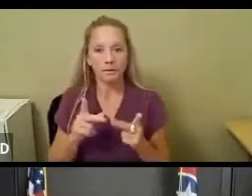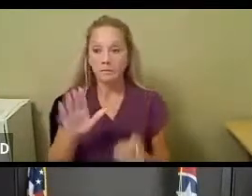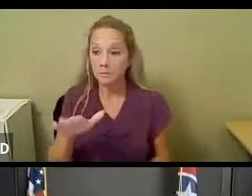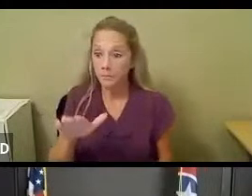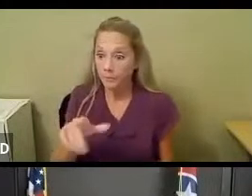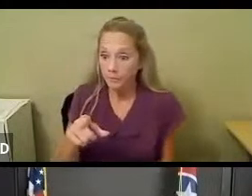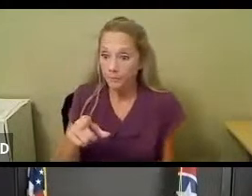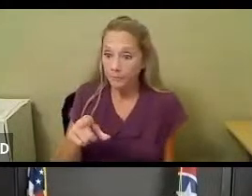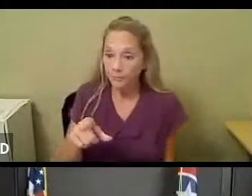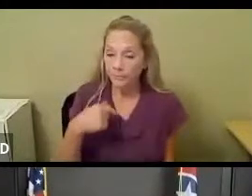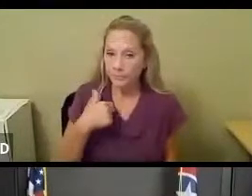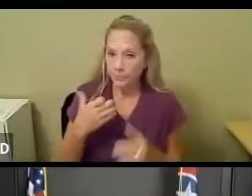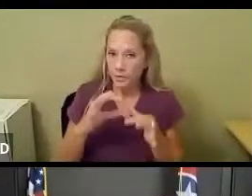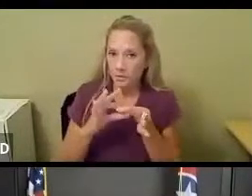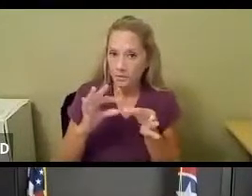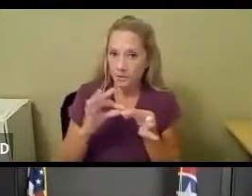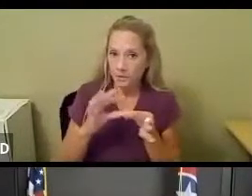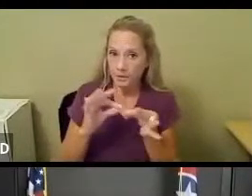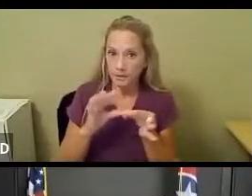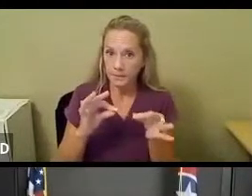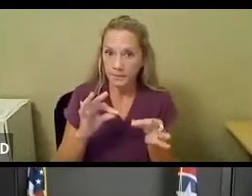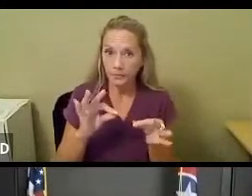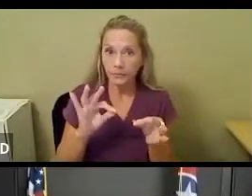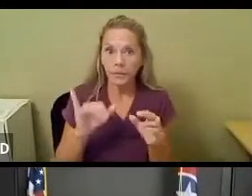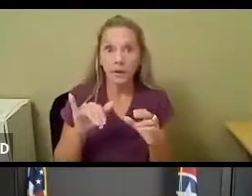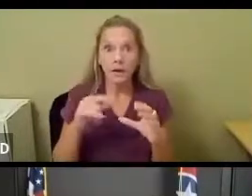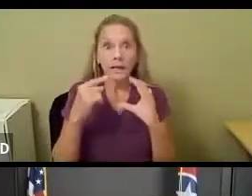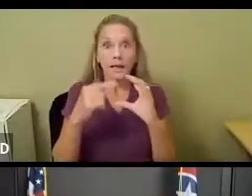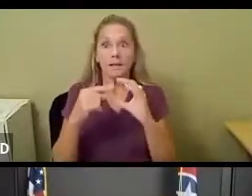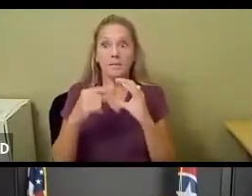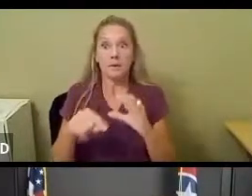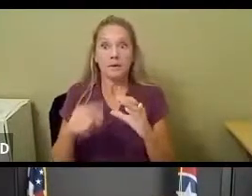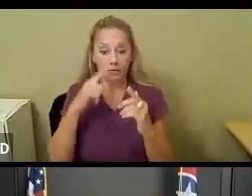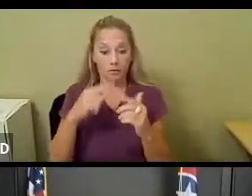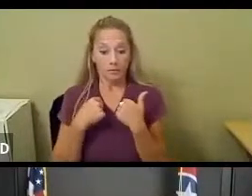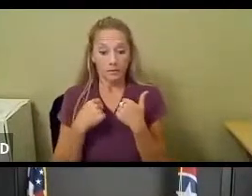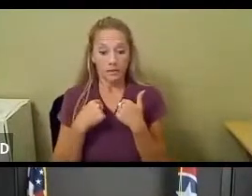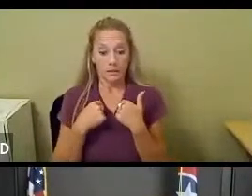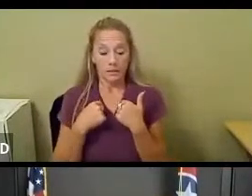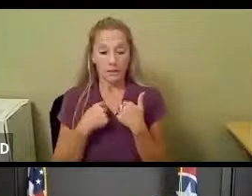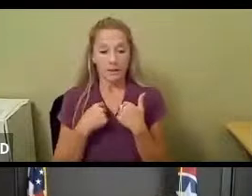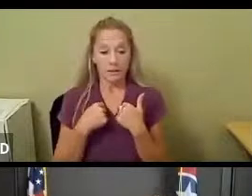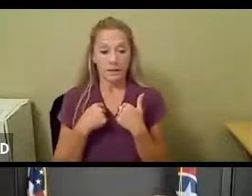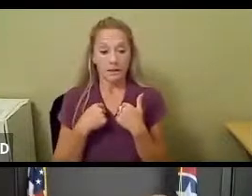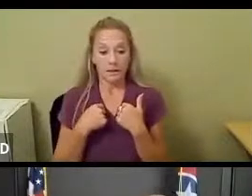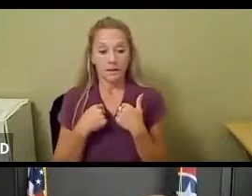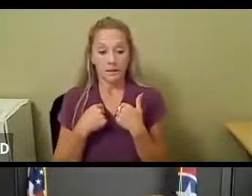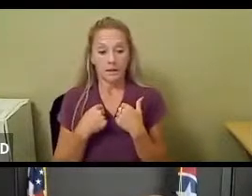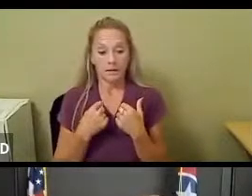that very reason, the emails are, at least for me, are more likely to be read